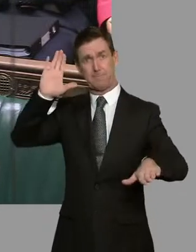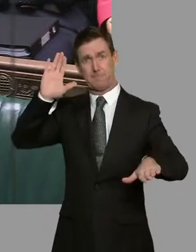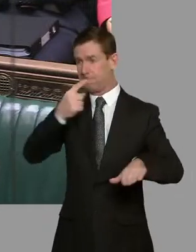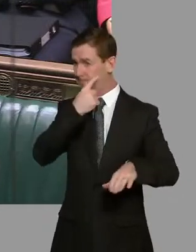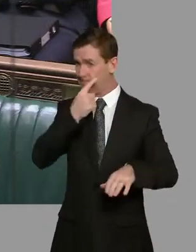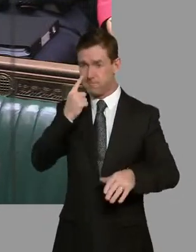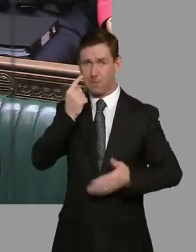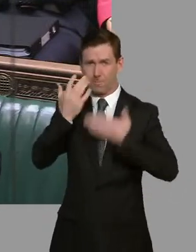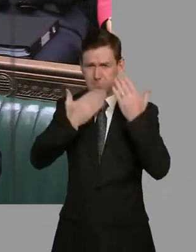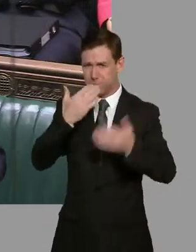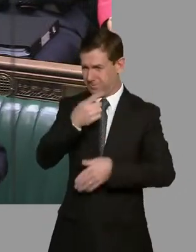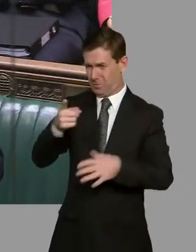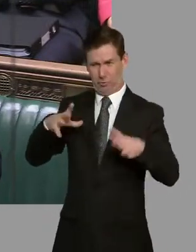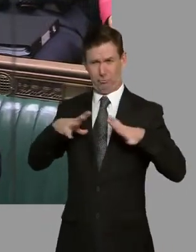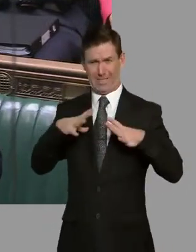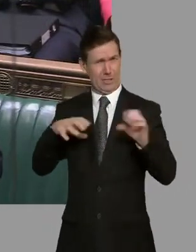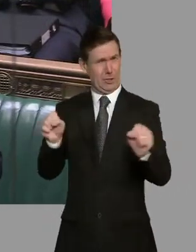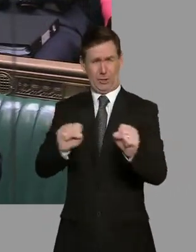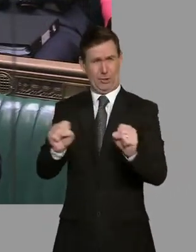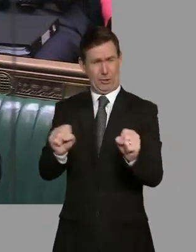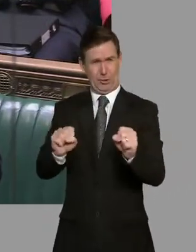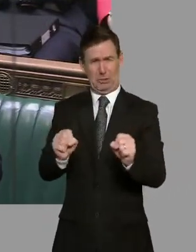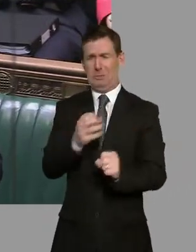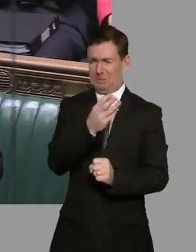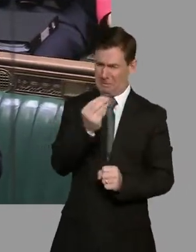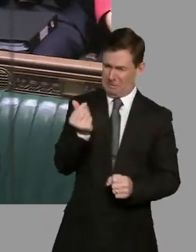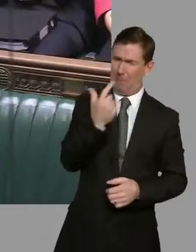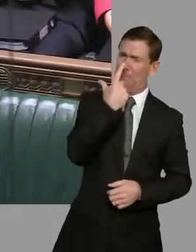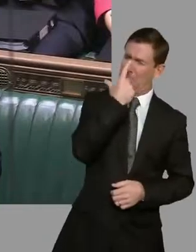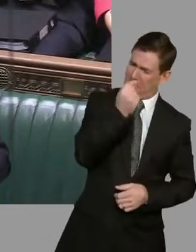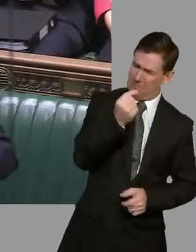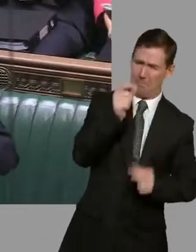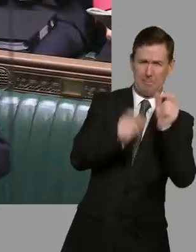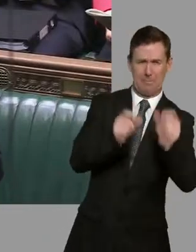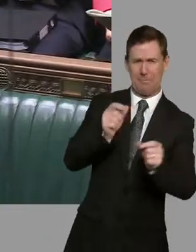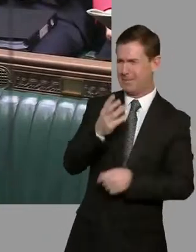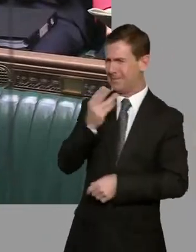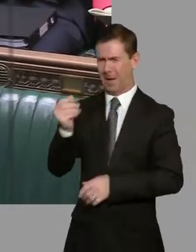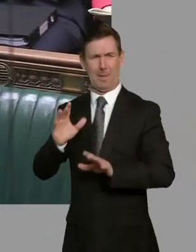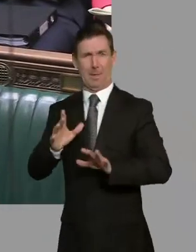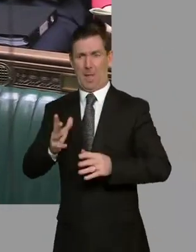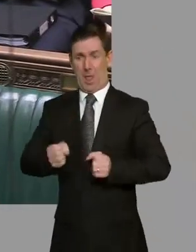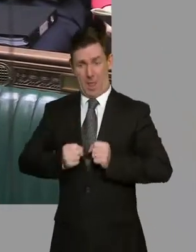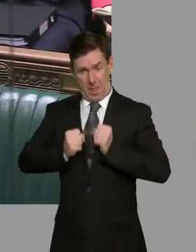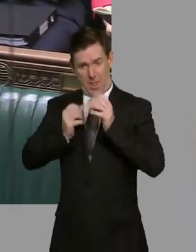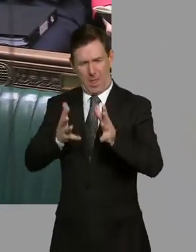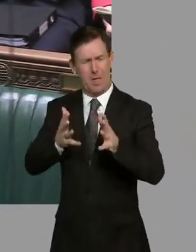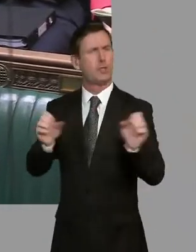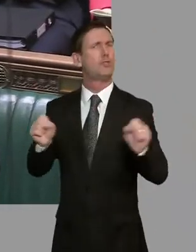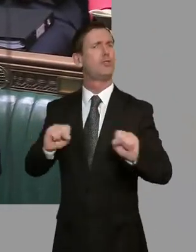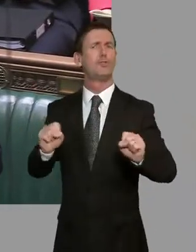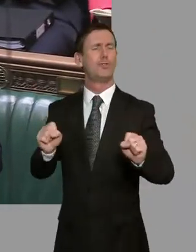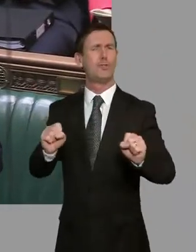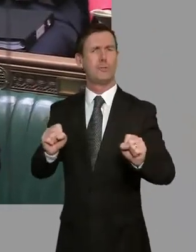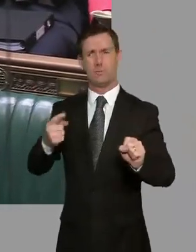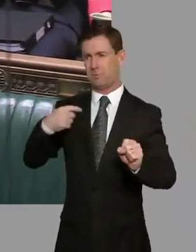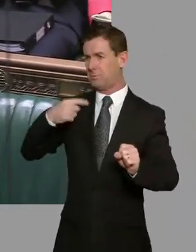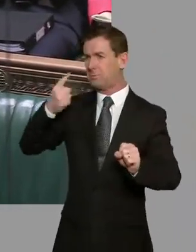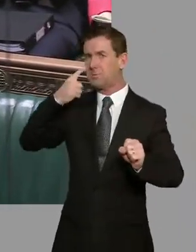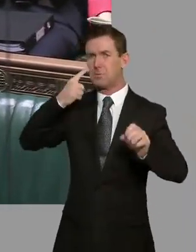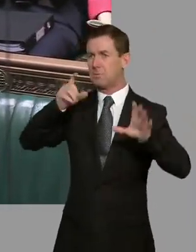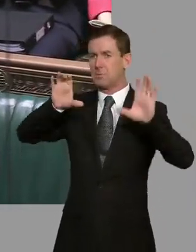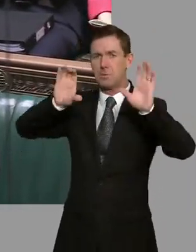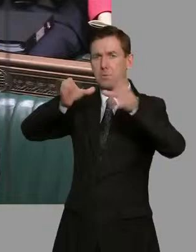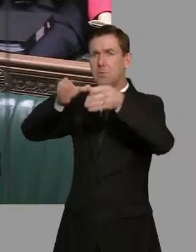will take time. All of the institutions will have to give evidence. That will take time. This will delay things till 2031 also. But